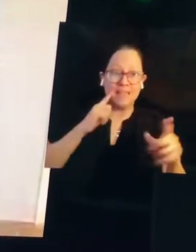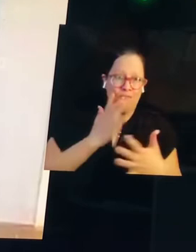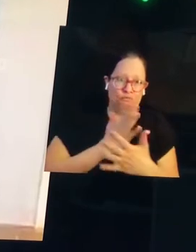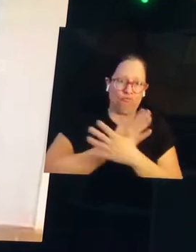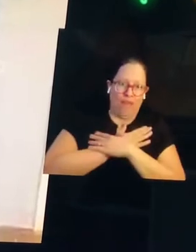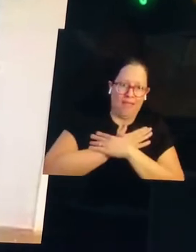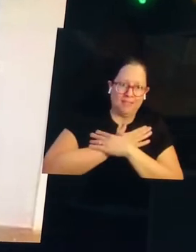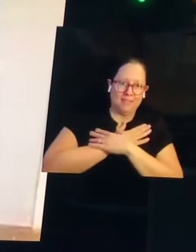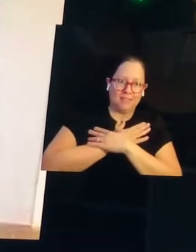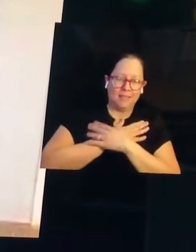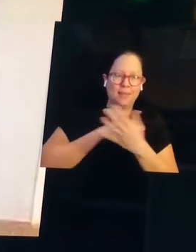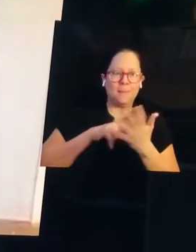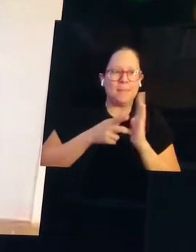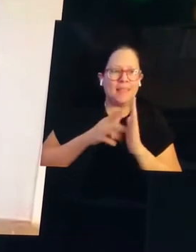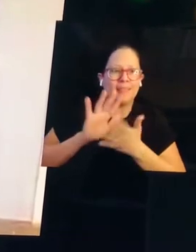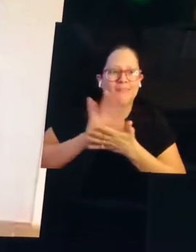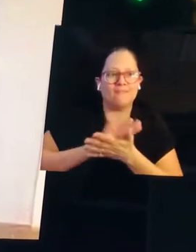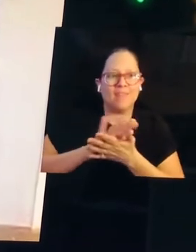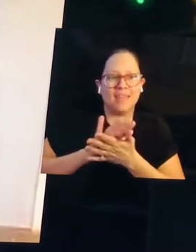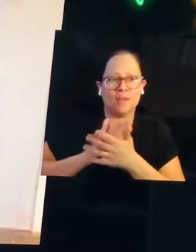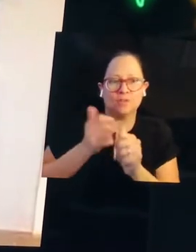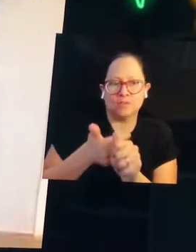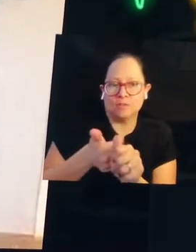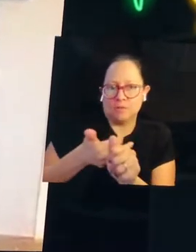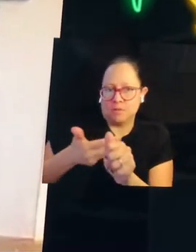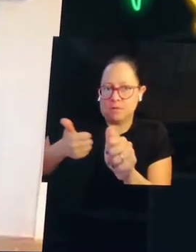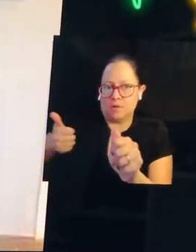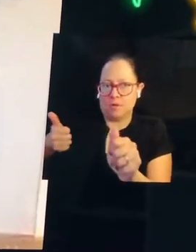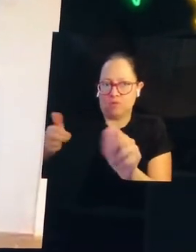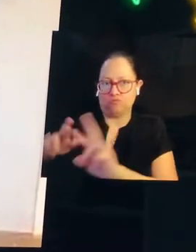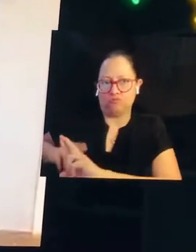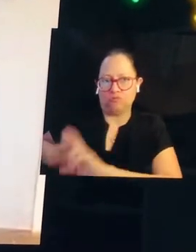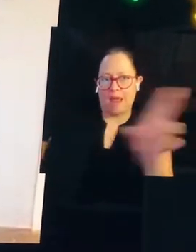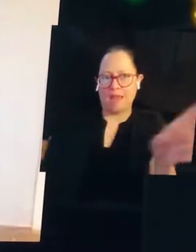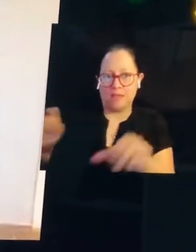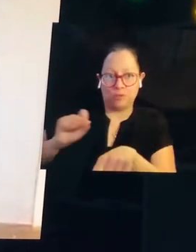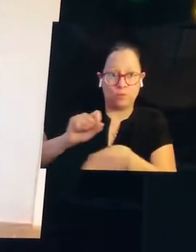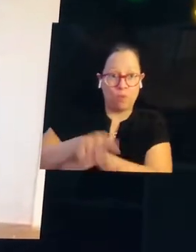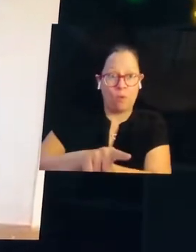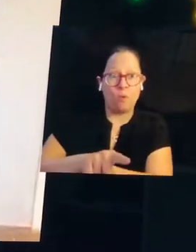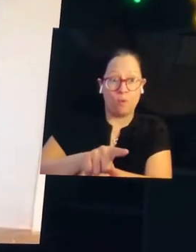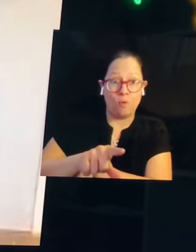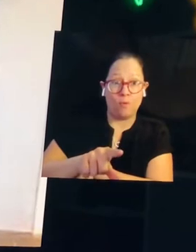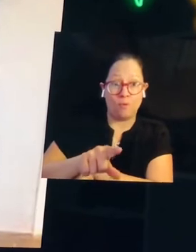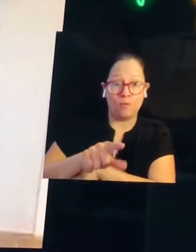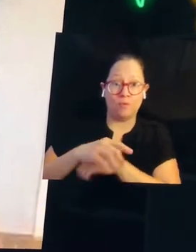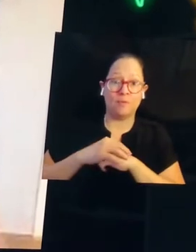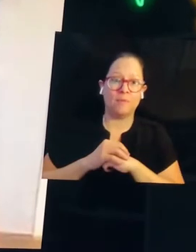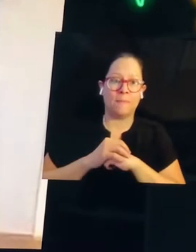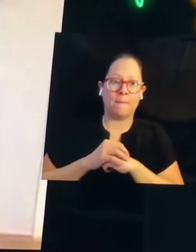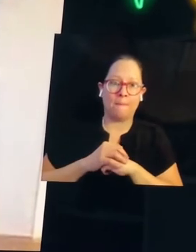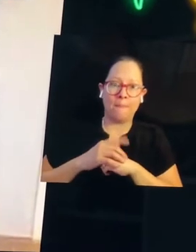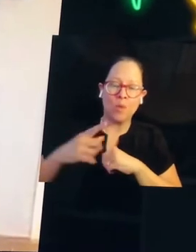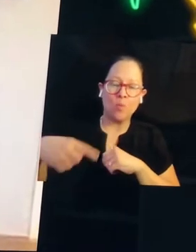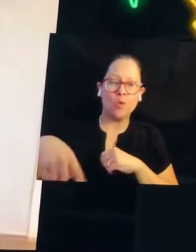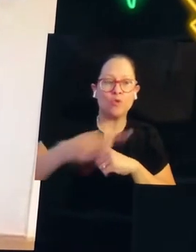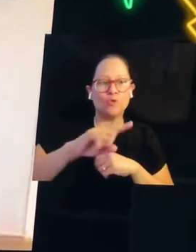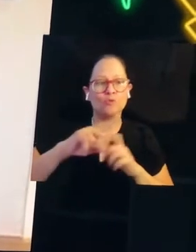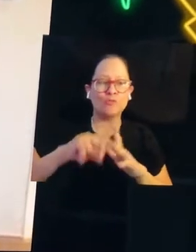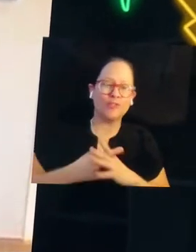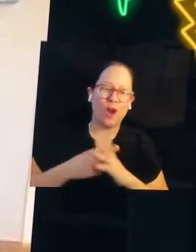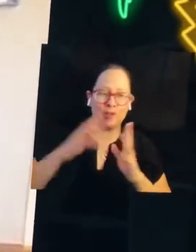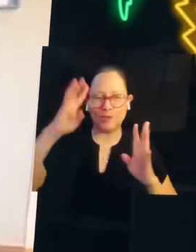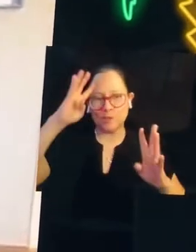videos that are being to go out. And so you then, when you start to create a cadence, of course, it depends on what